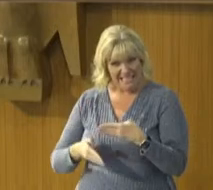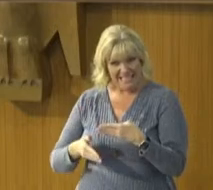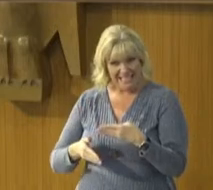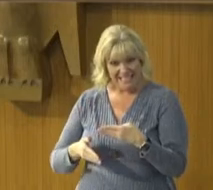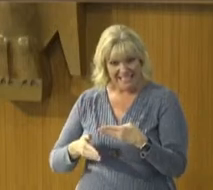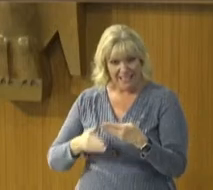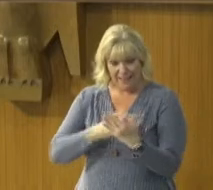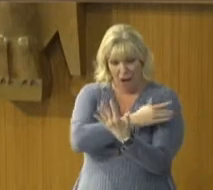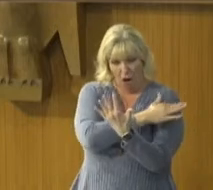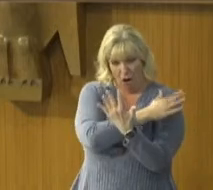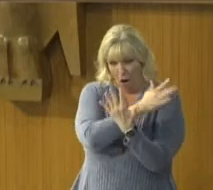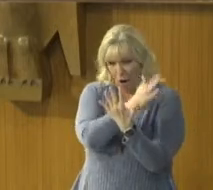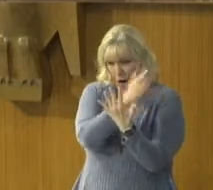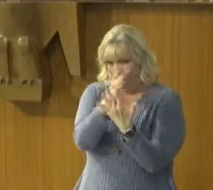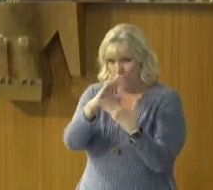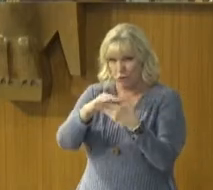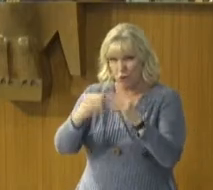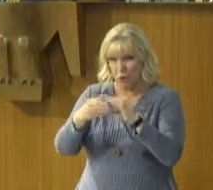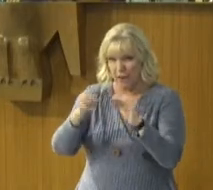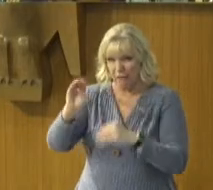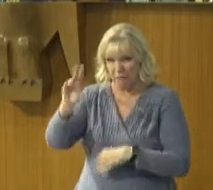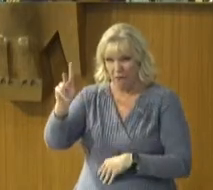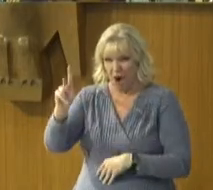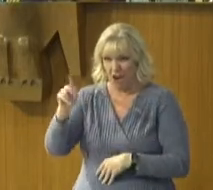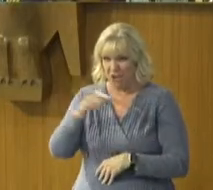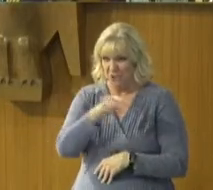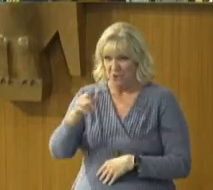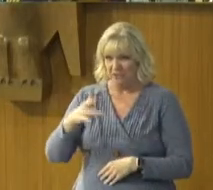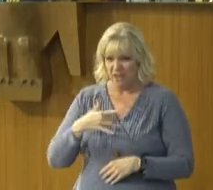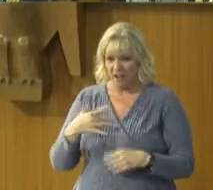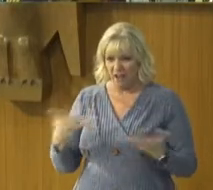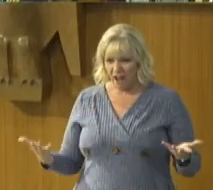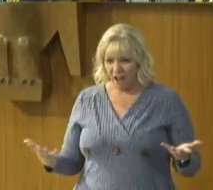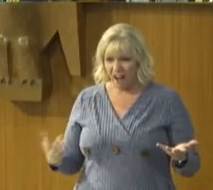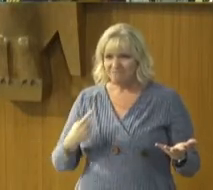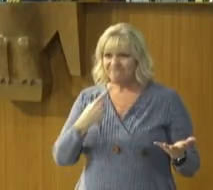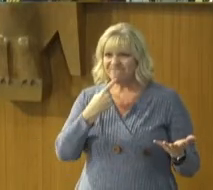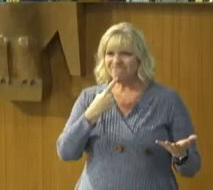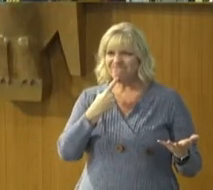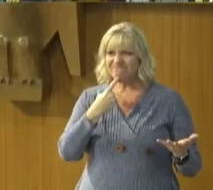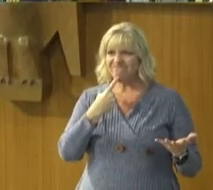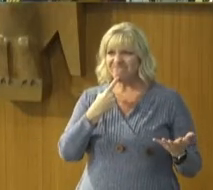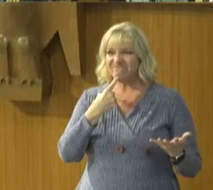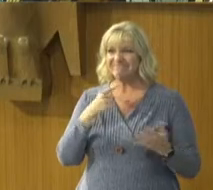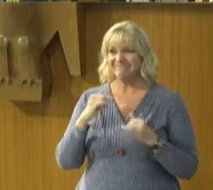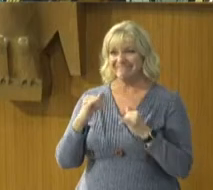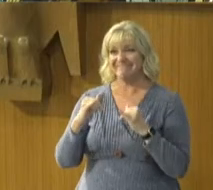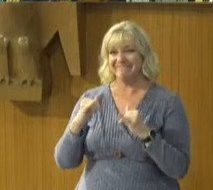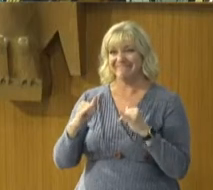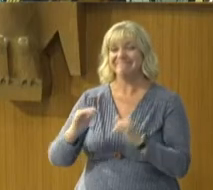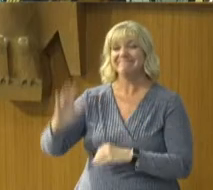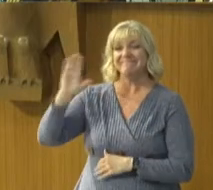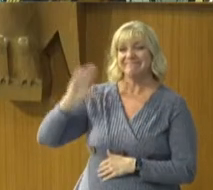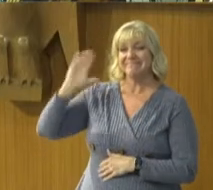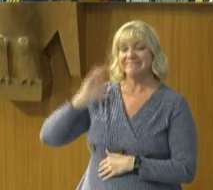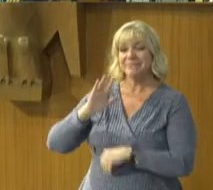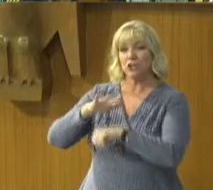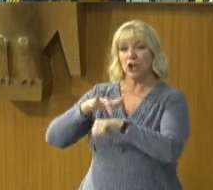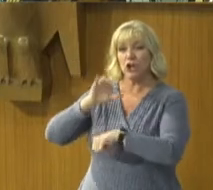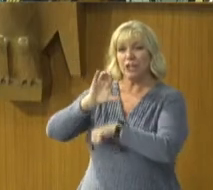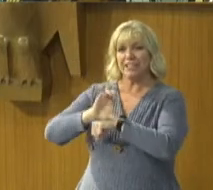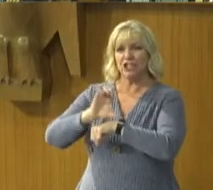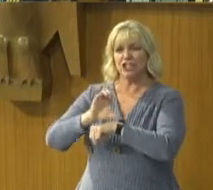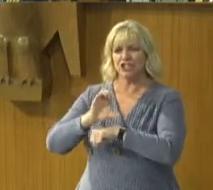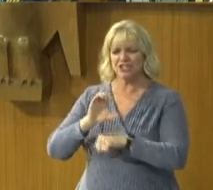of Mark leaves you unnerved, you are not alone. The early church shared our anxiety